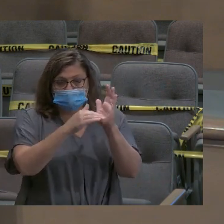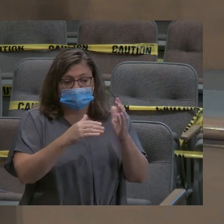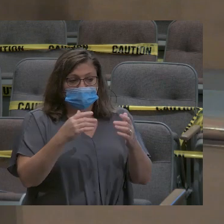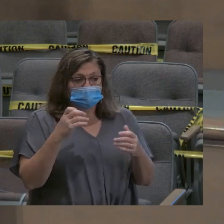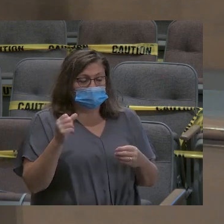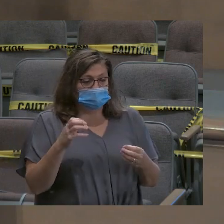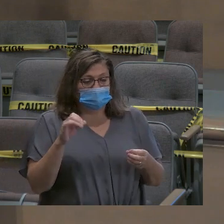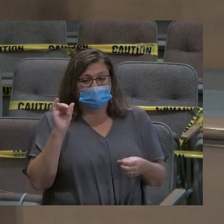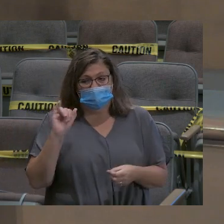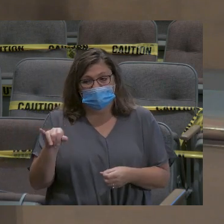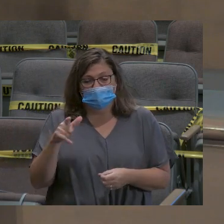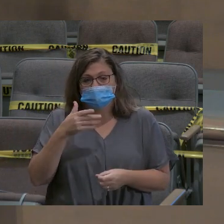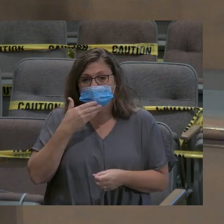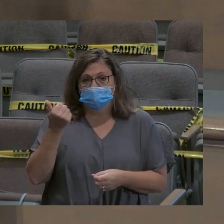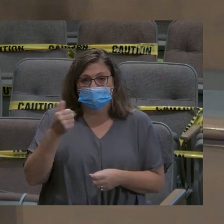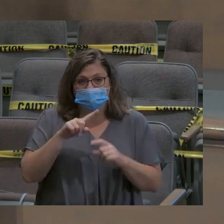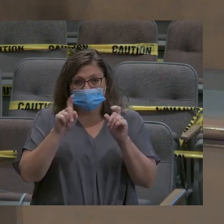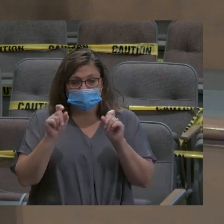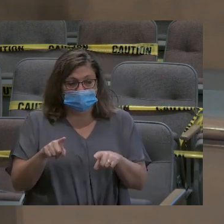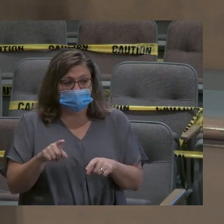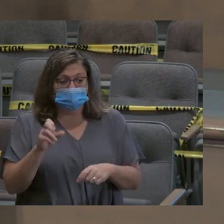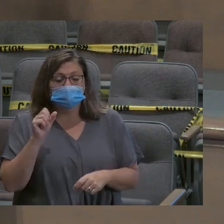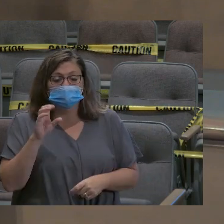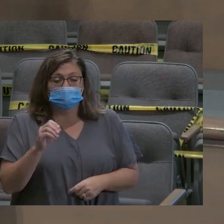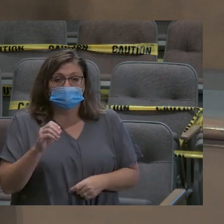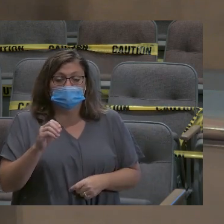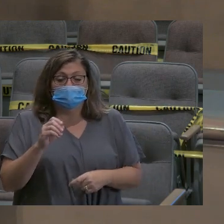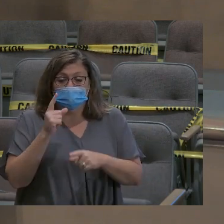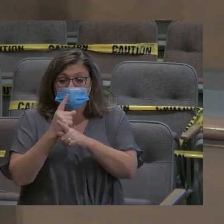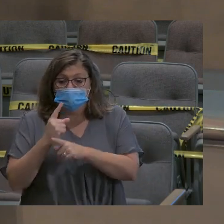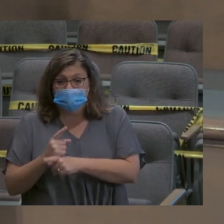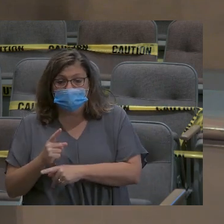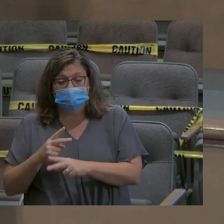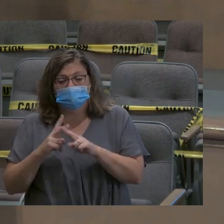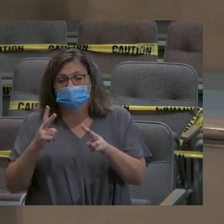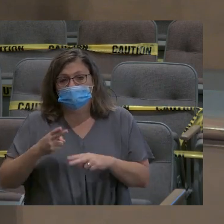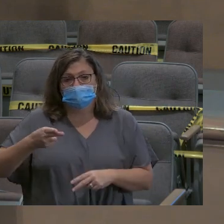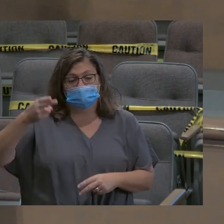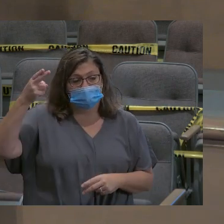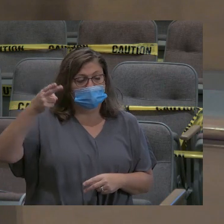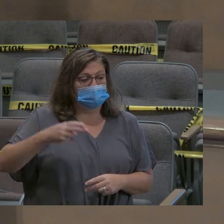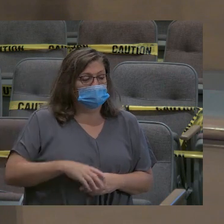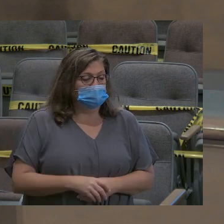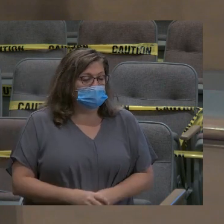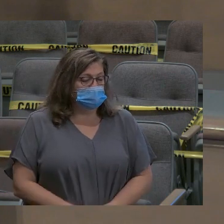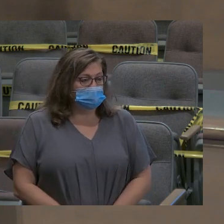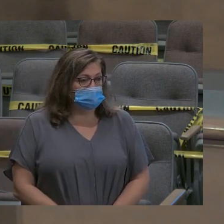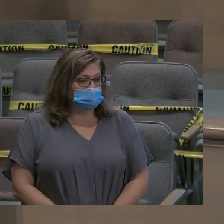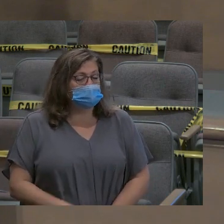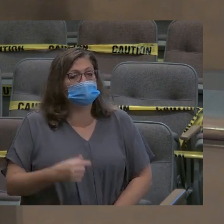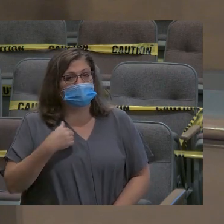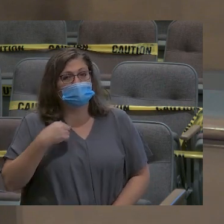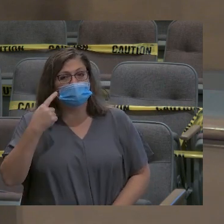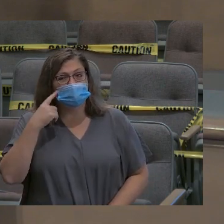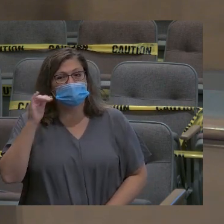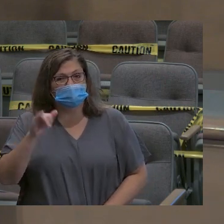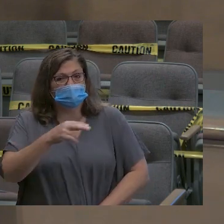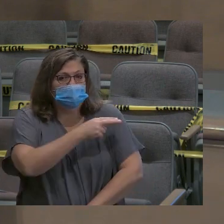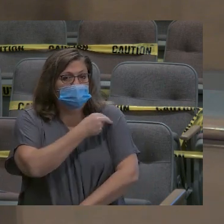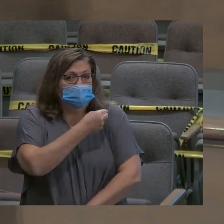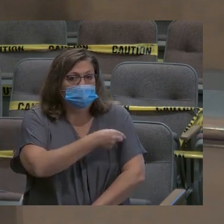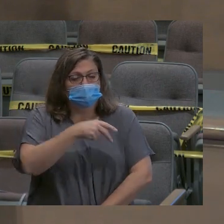The accuracy rate is very high, and I do believe Phoebe Putney has that type of